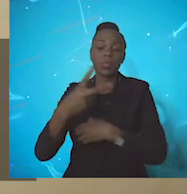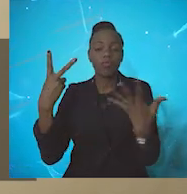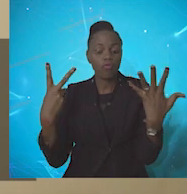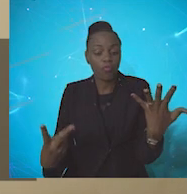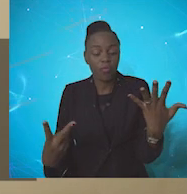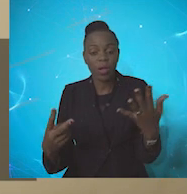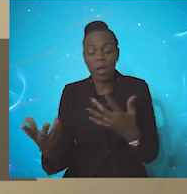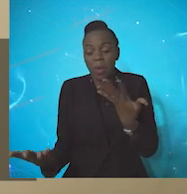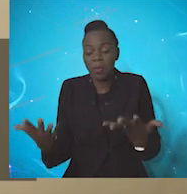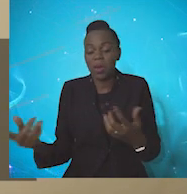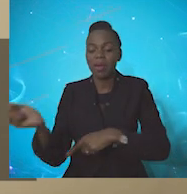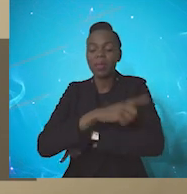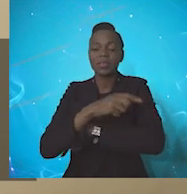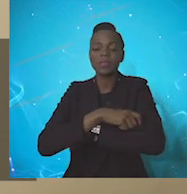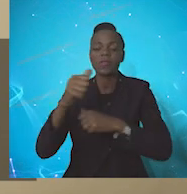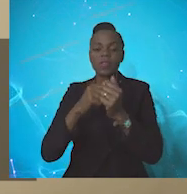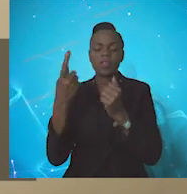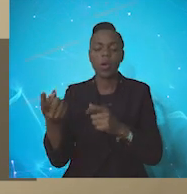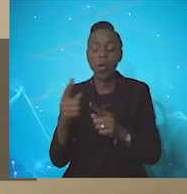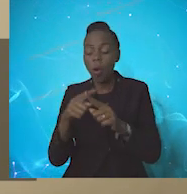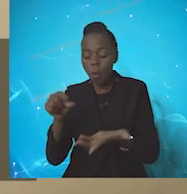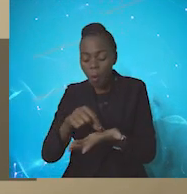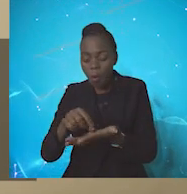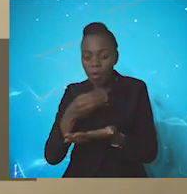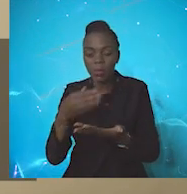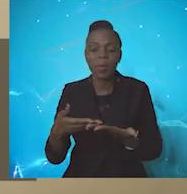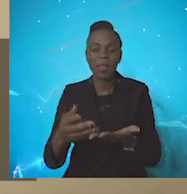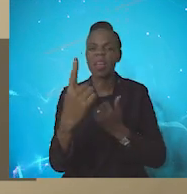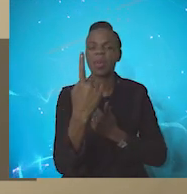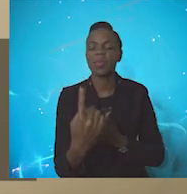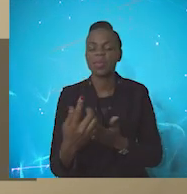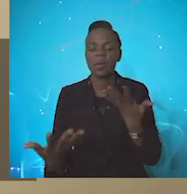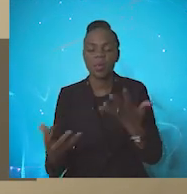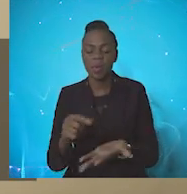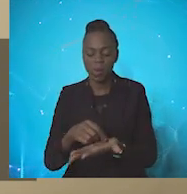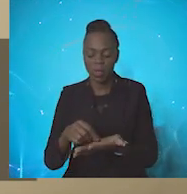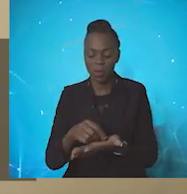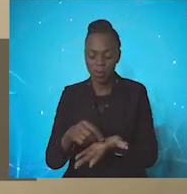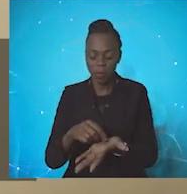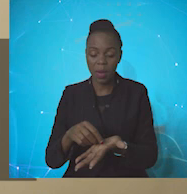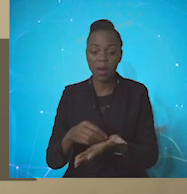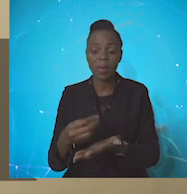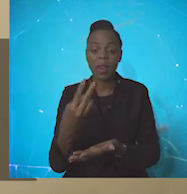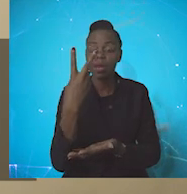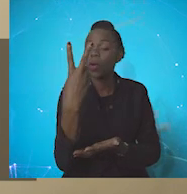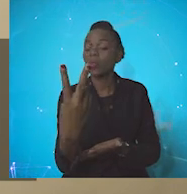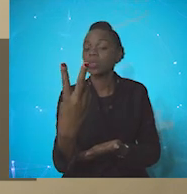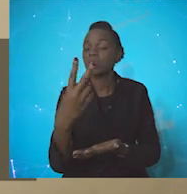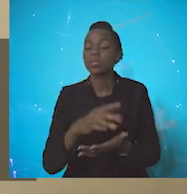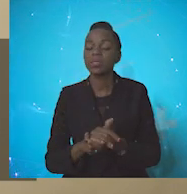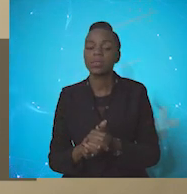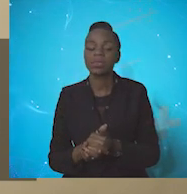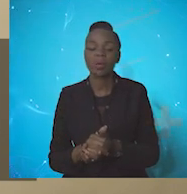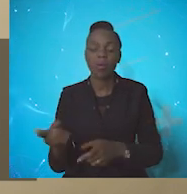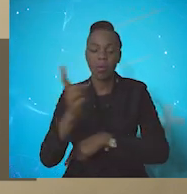days. But this drug, you just give it once. And then in addition to that, we give two types of tablets. We call fluconazole tablet and fluocytosine tablets